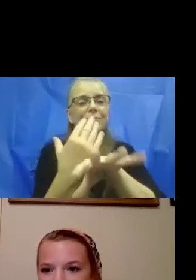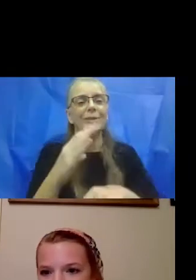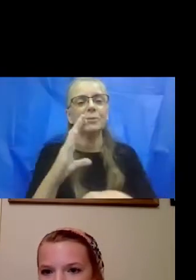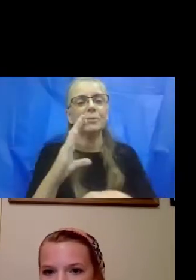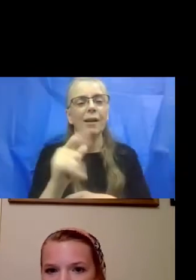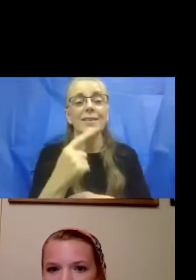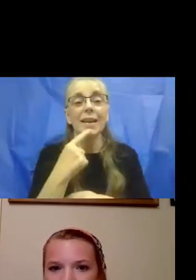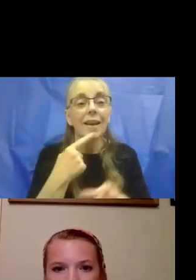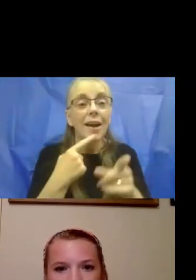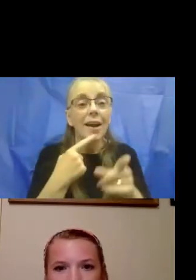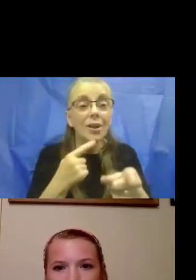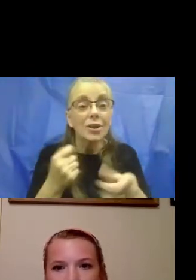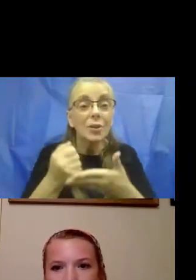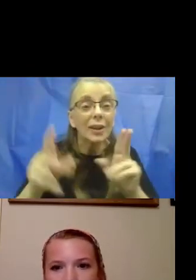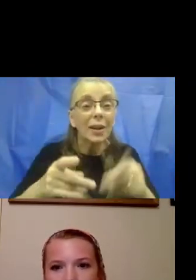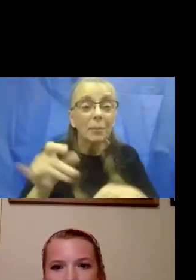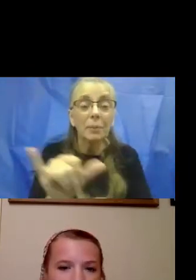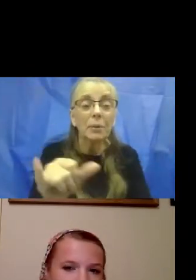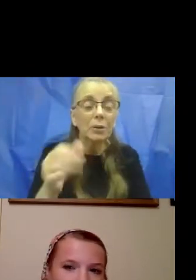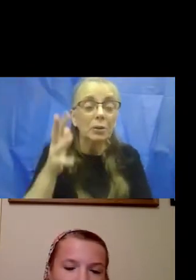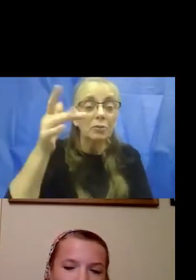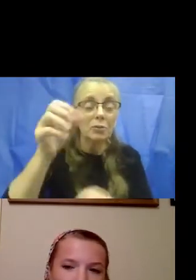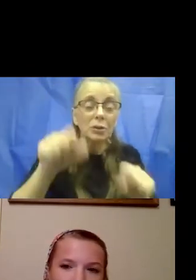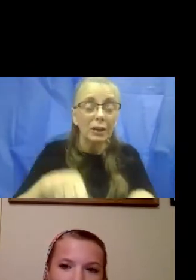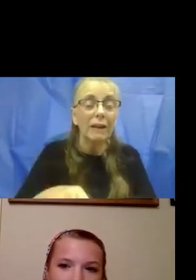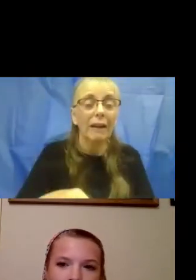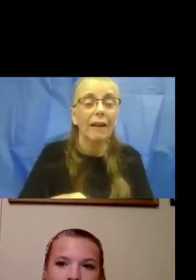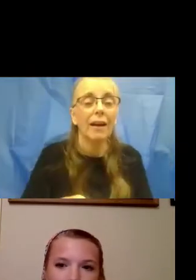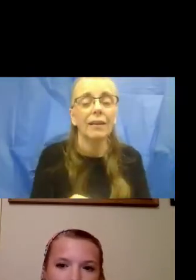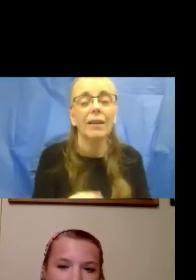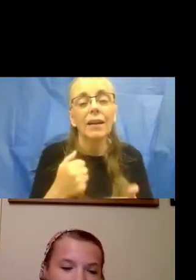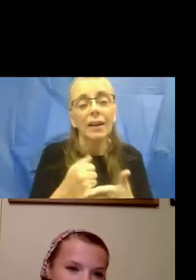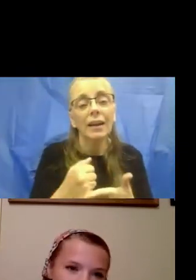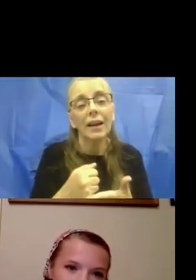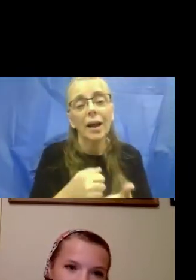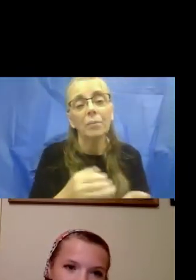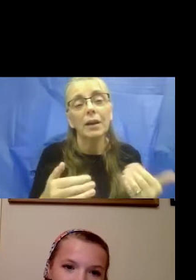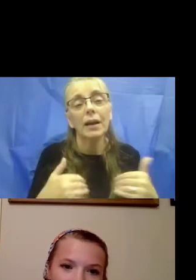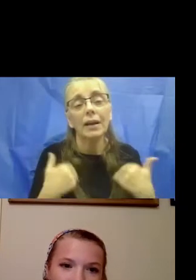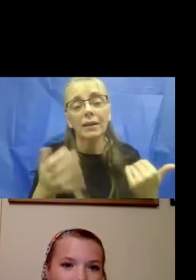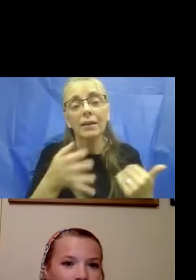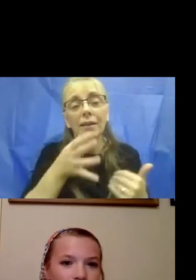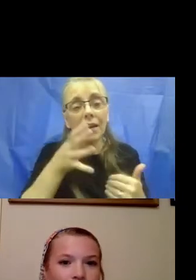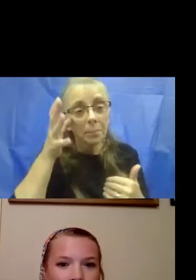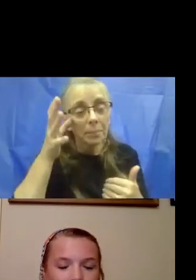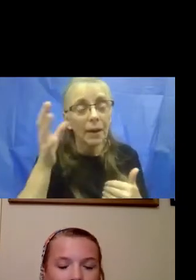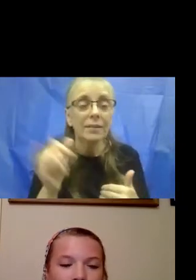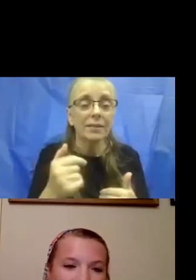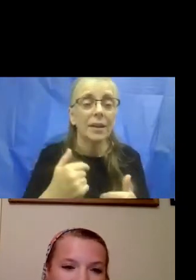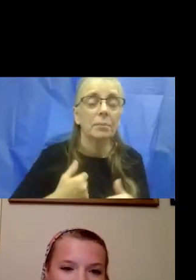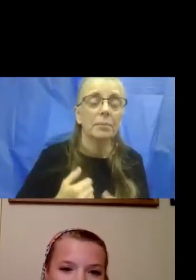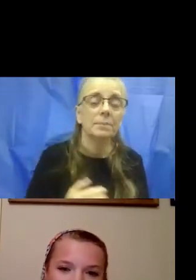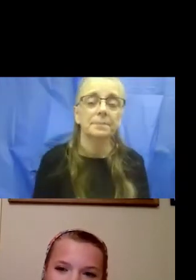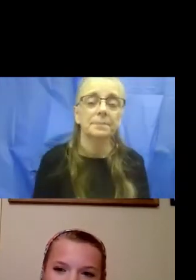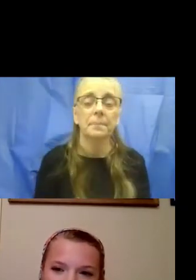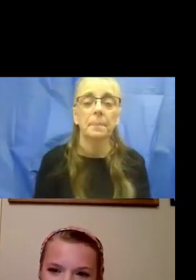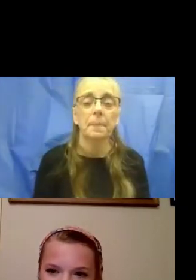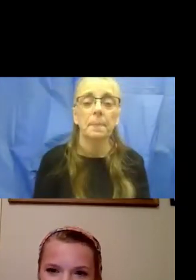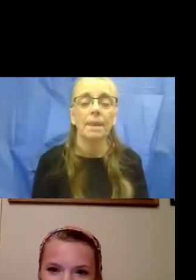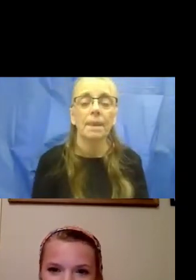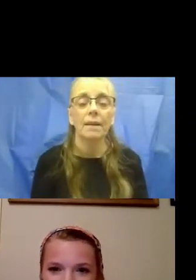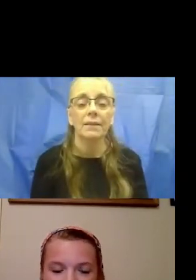which is helping people and working with kids and encouraging and advocating for young parents, just like how she does and how all of the people here